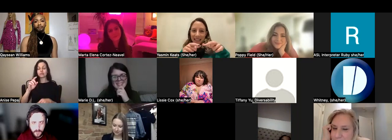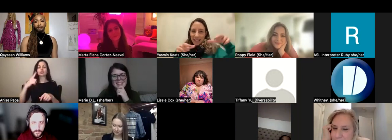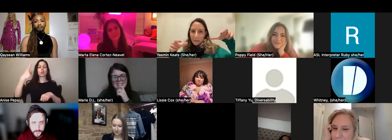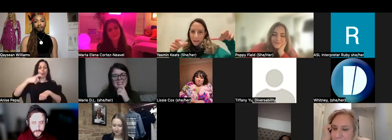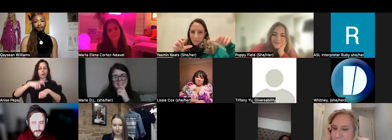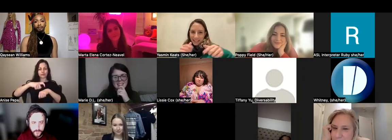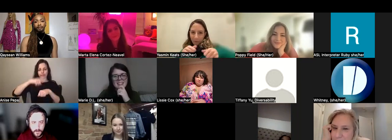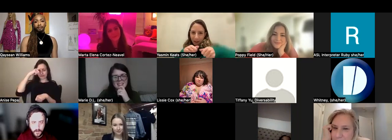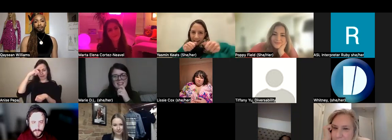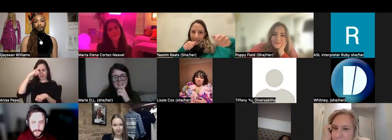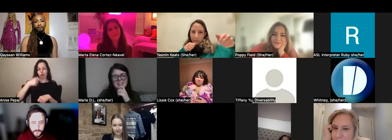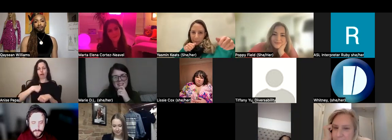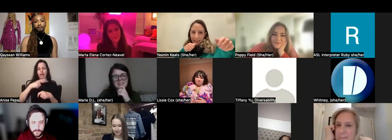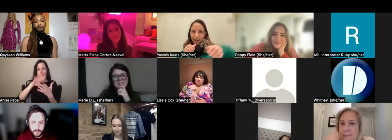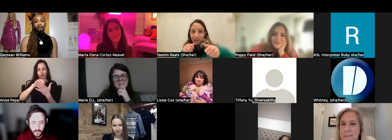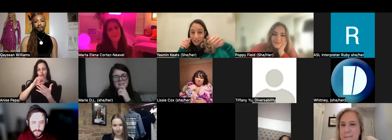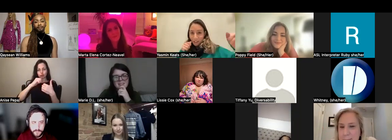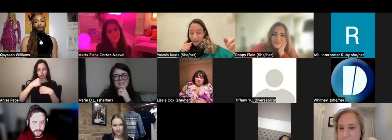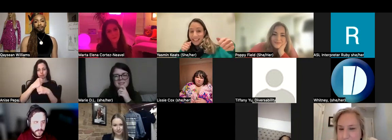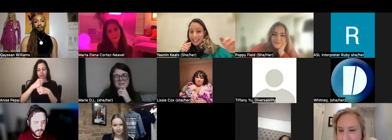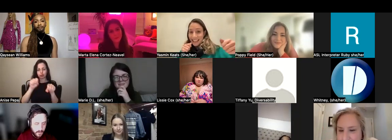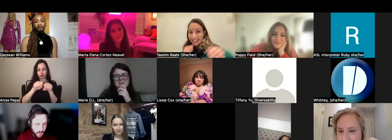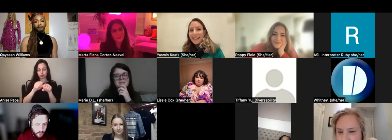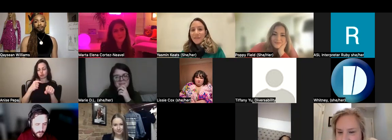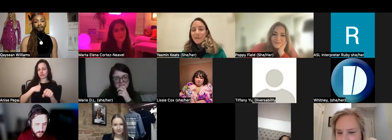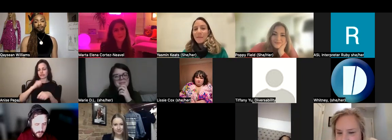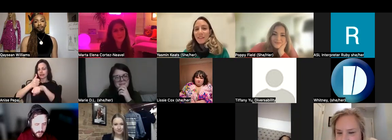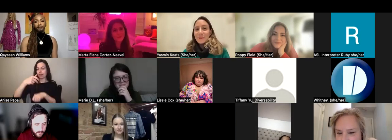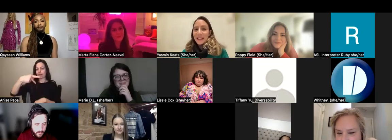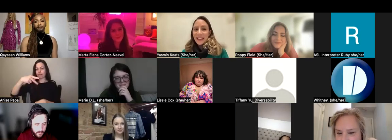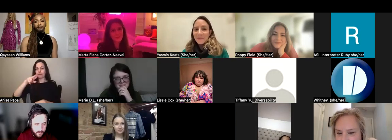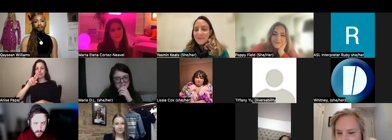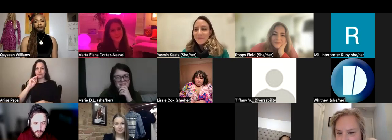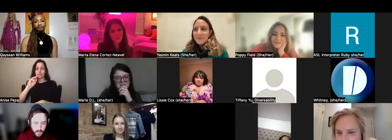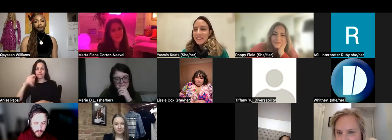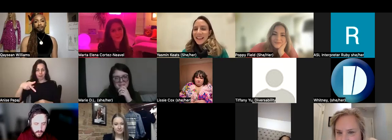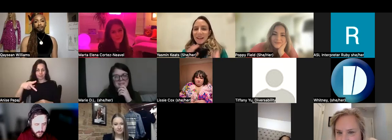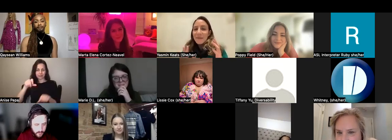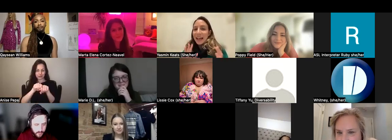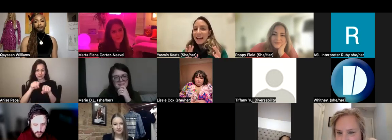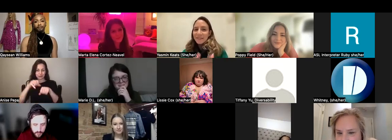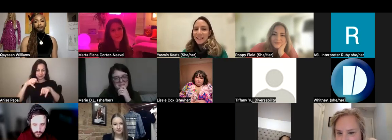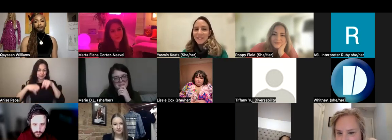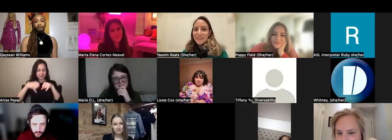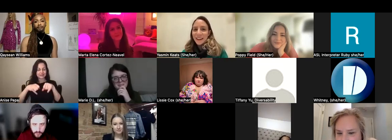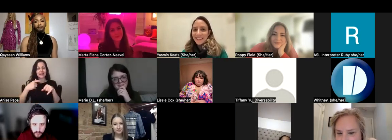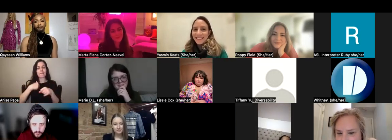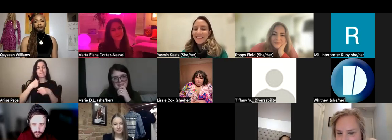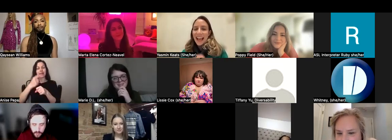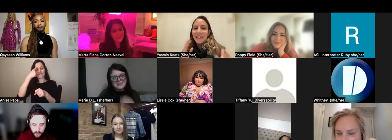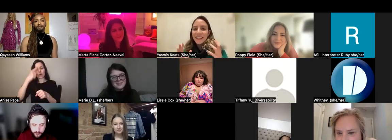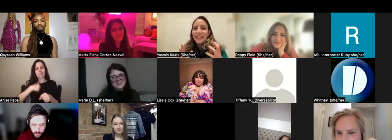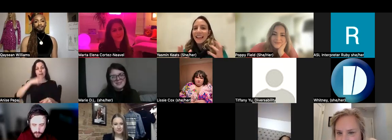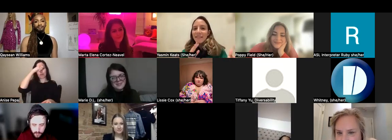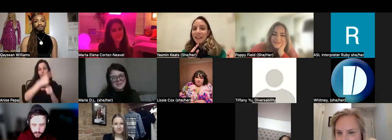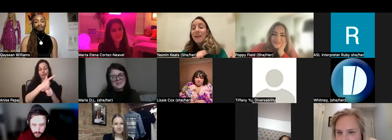made these kind of pumps that were a little bit bigger just on the right leg for my brother's wedding. And I remember that feeling was great,